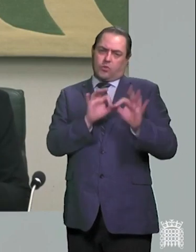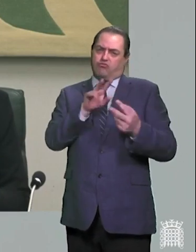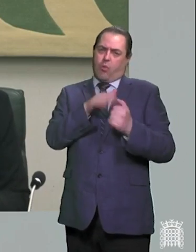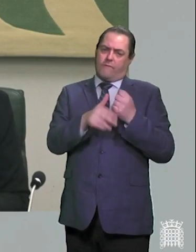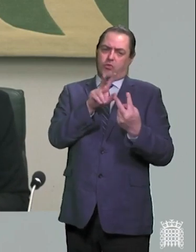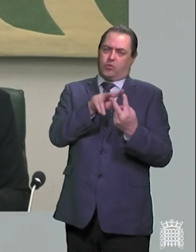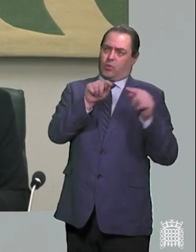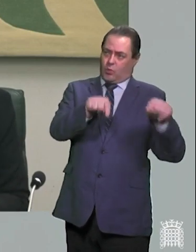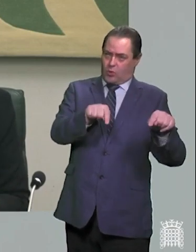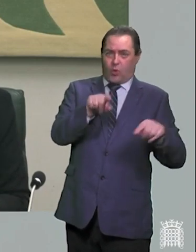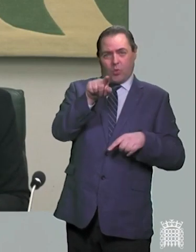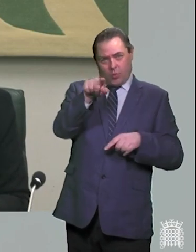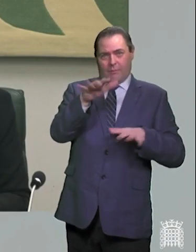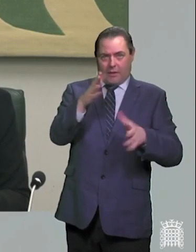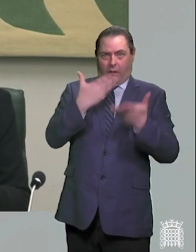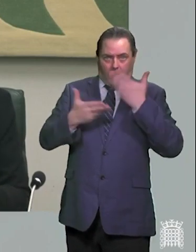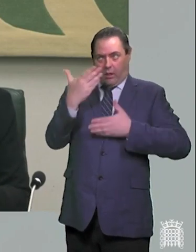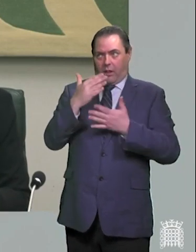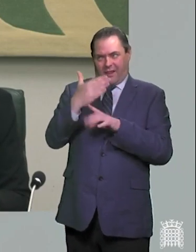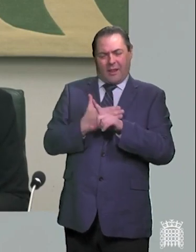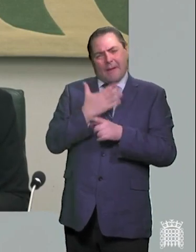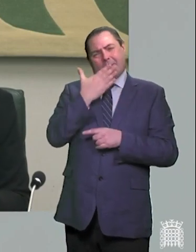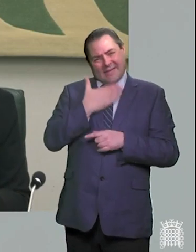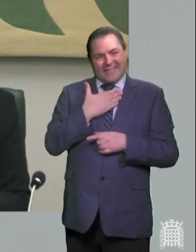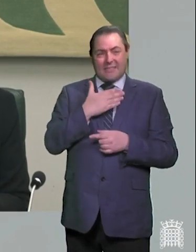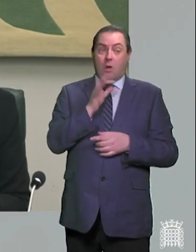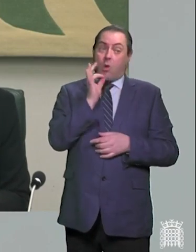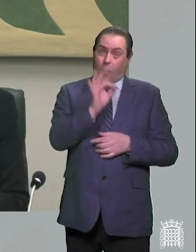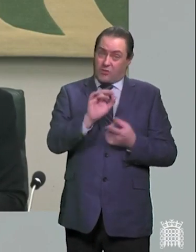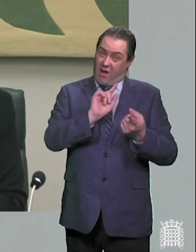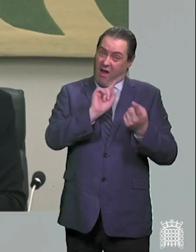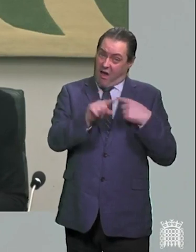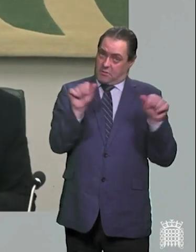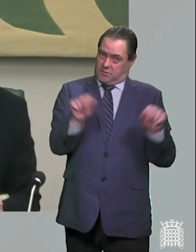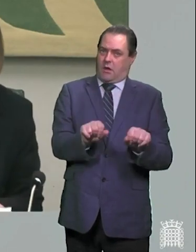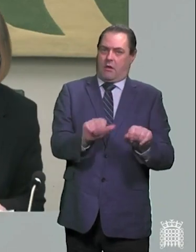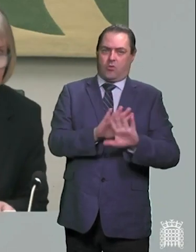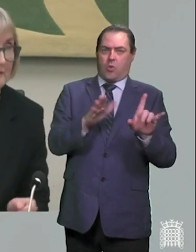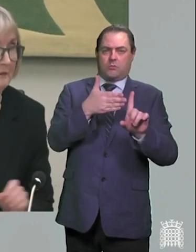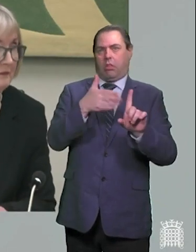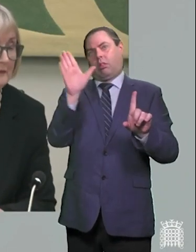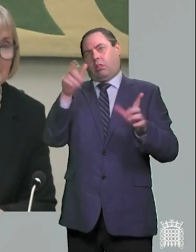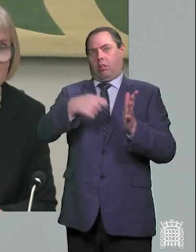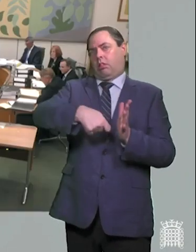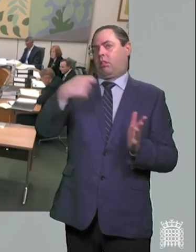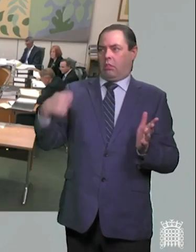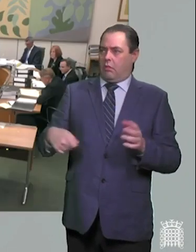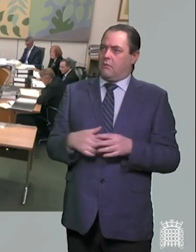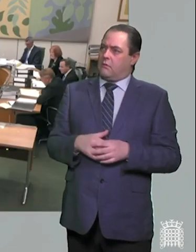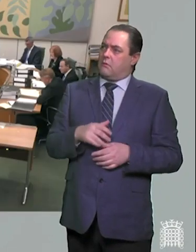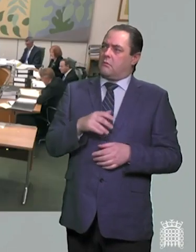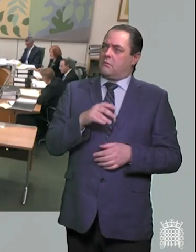could, because we've already covered quite a lot of ground, if you could answer as succinctly as possible. Of course, because I may be repeating